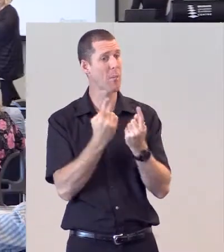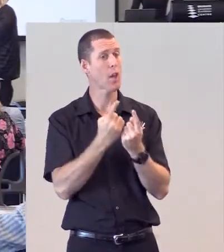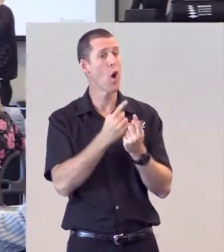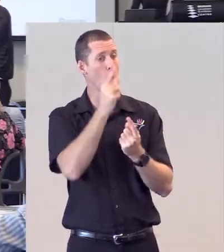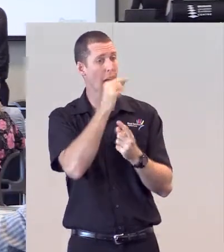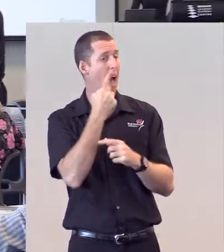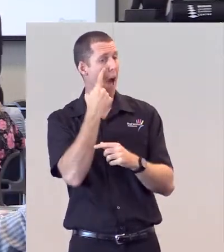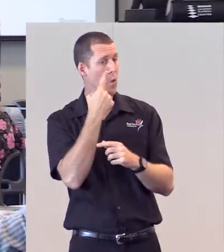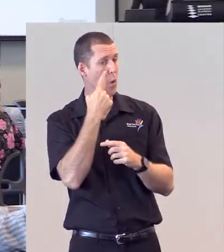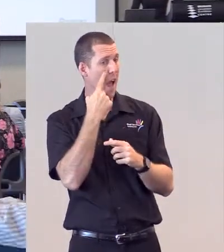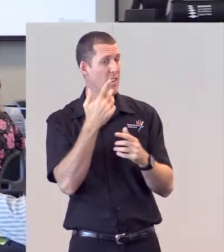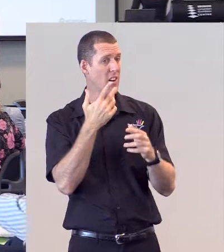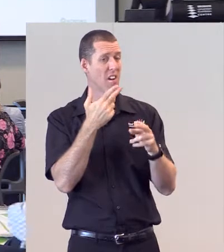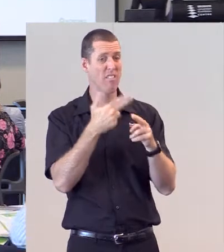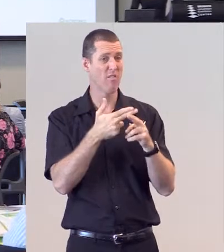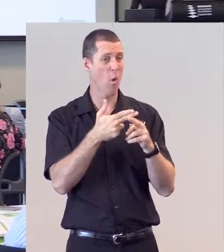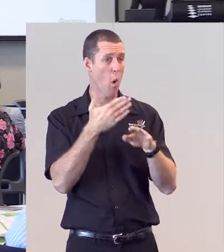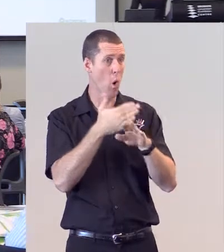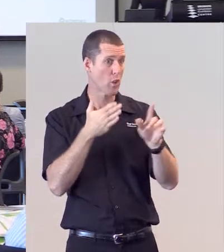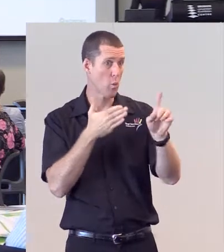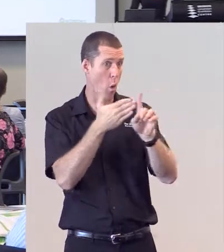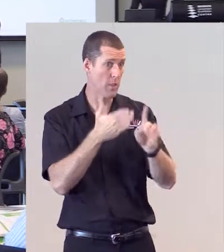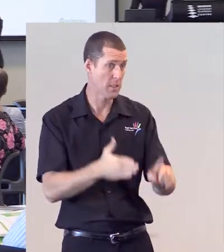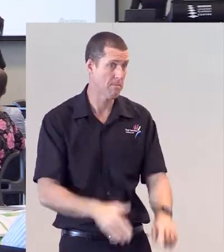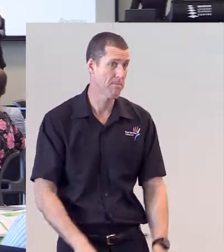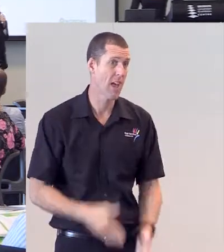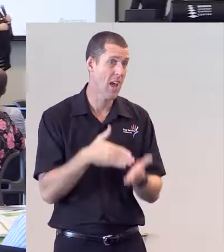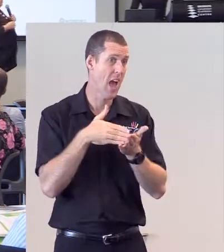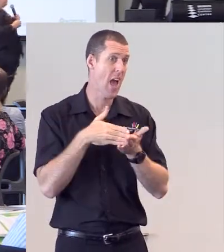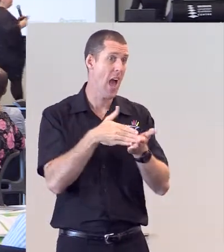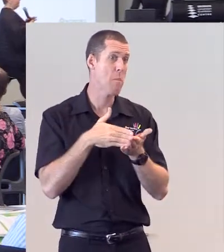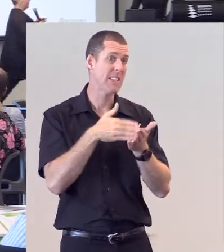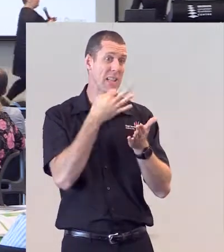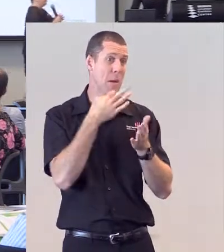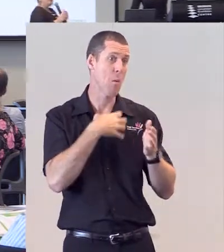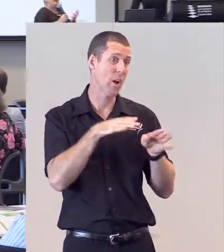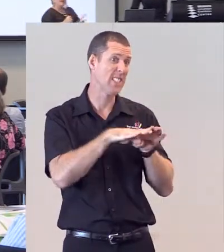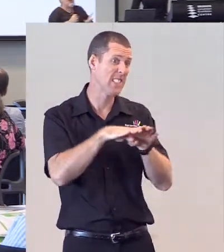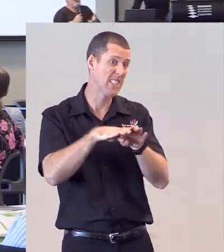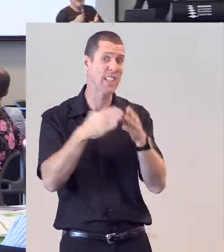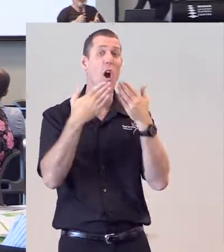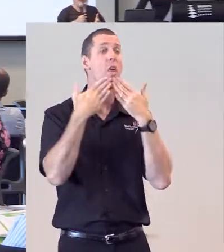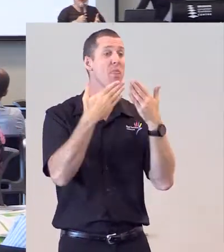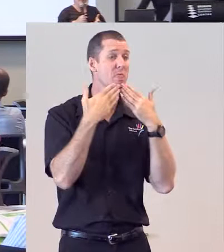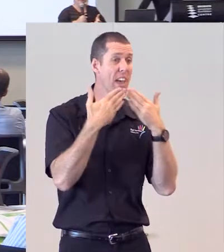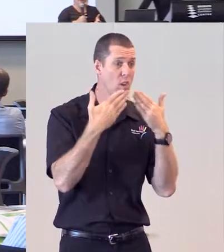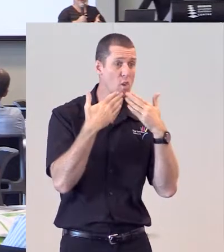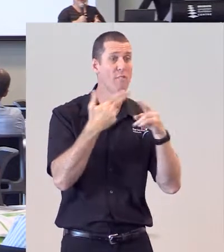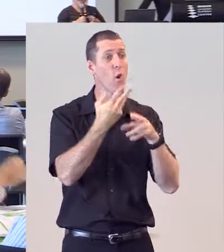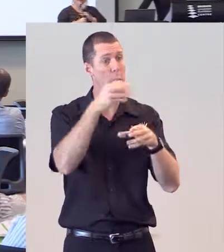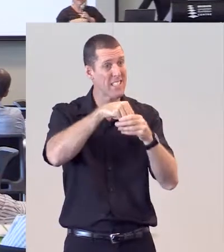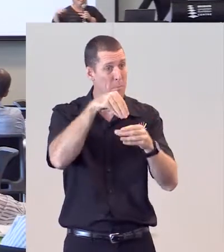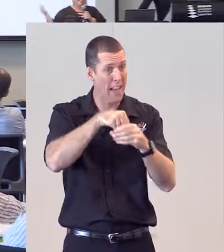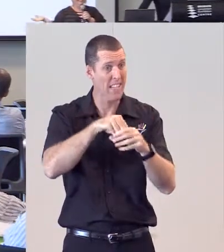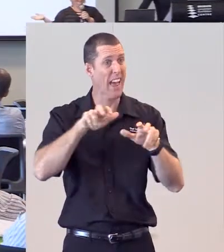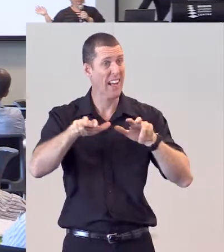can begin to work towards and help us find a bit of consistency. So thank you for participating